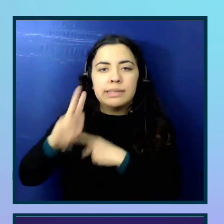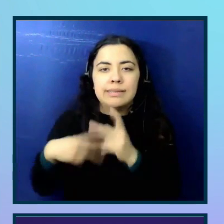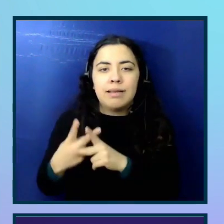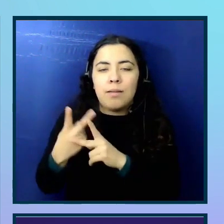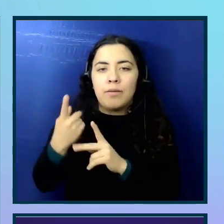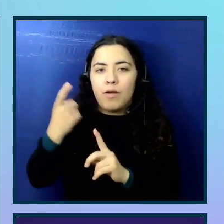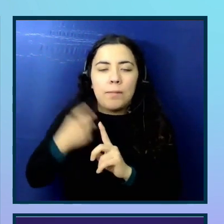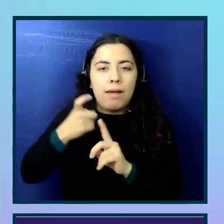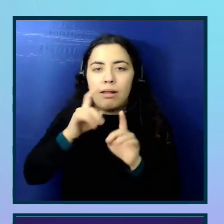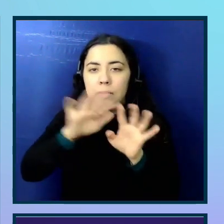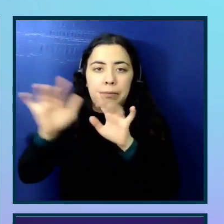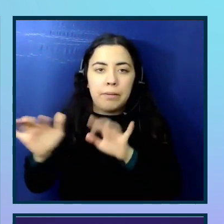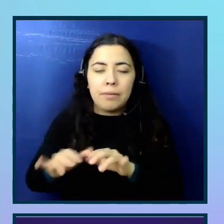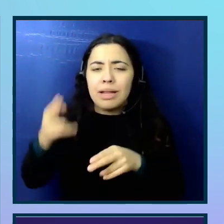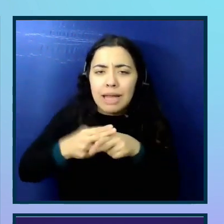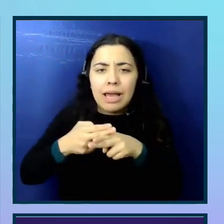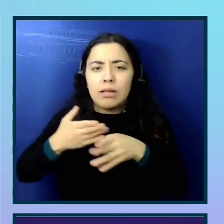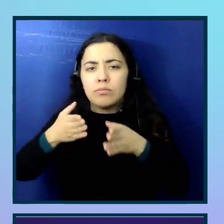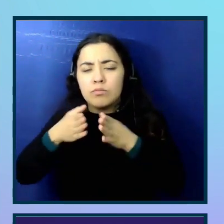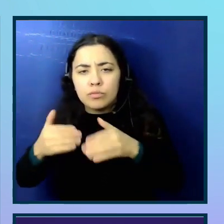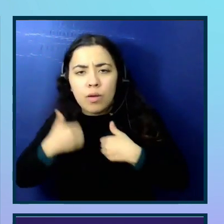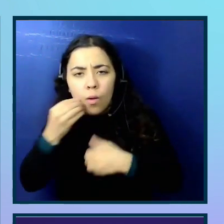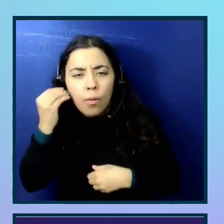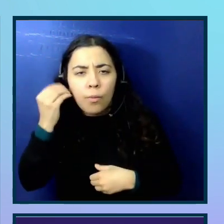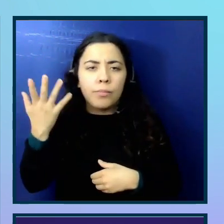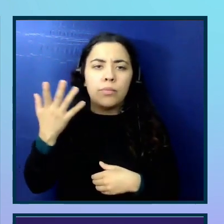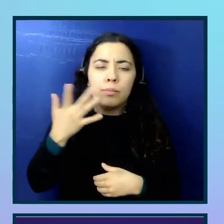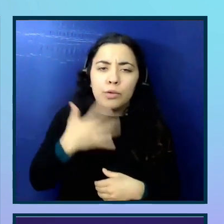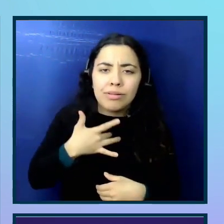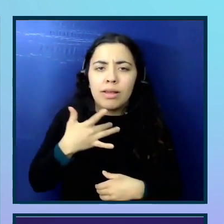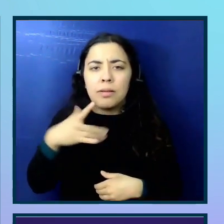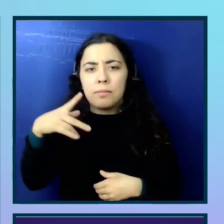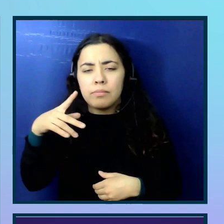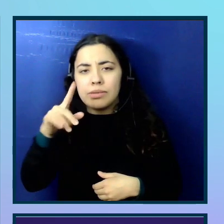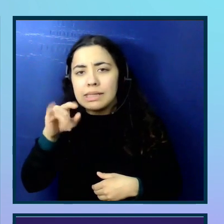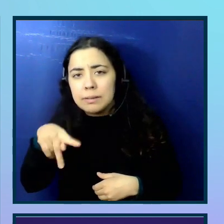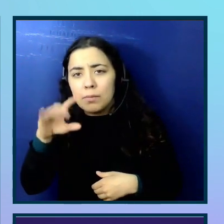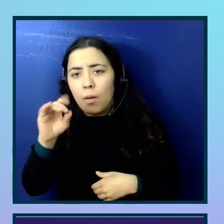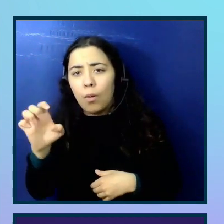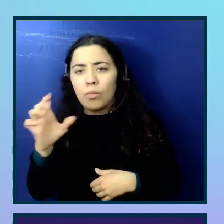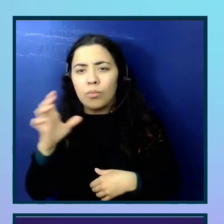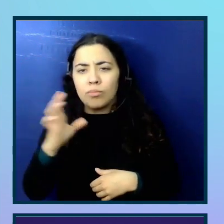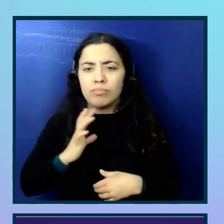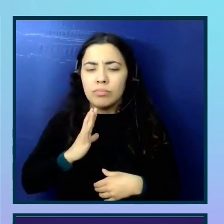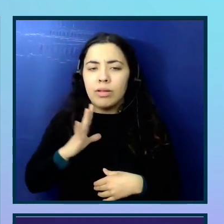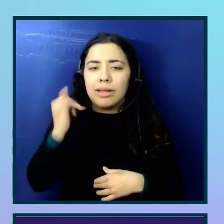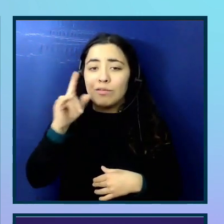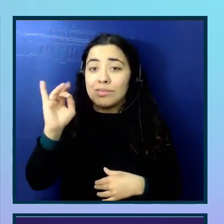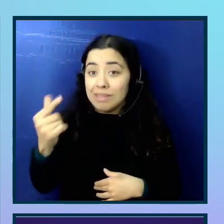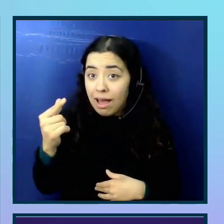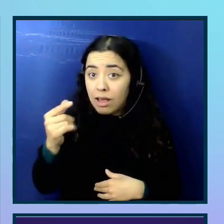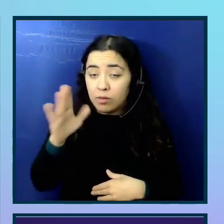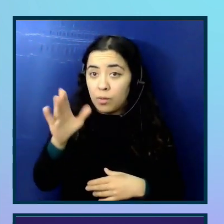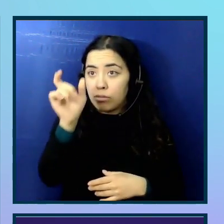autocomplete attributes, things like name, street address, birthday, postal code. So by tagging your elements appropriately, it helps the browser